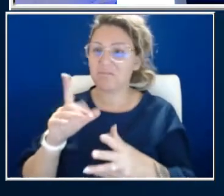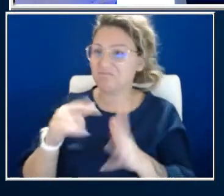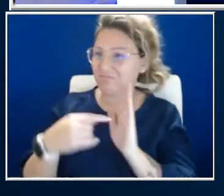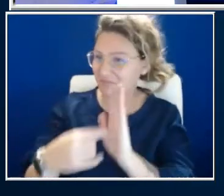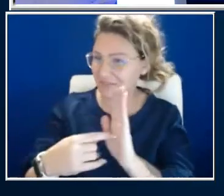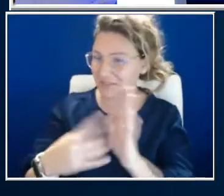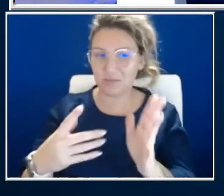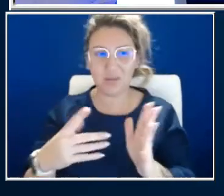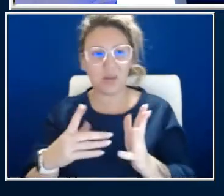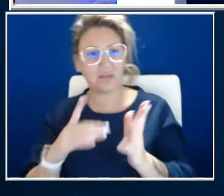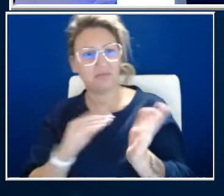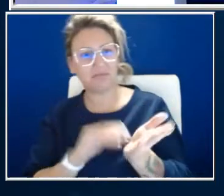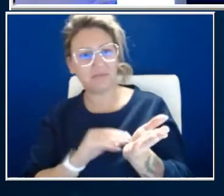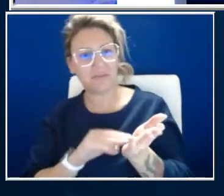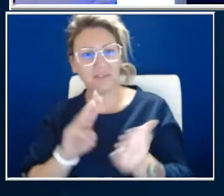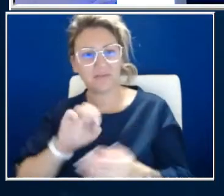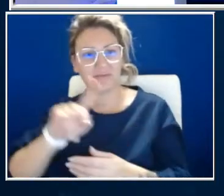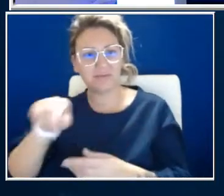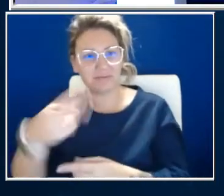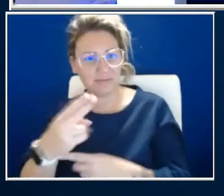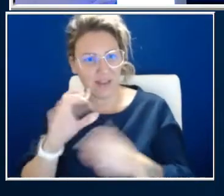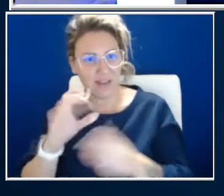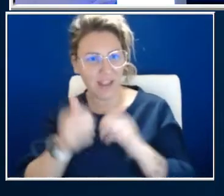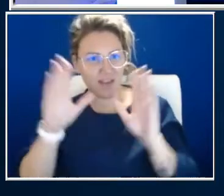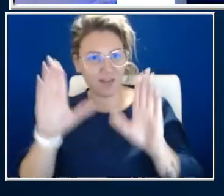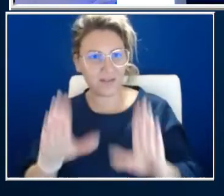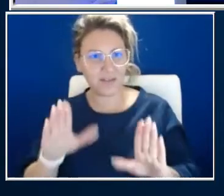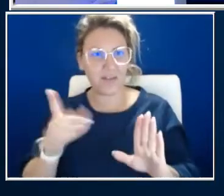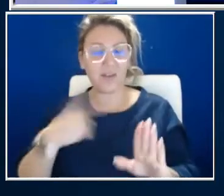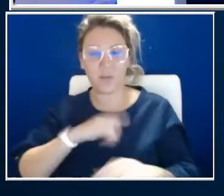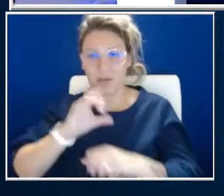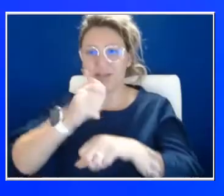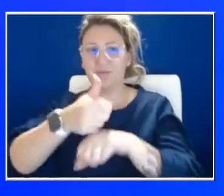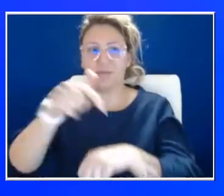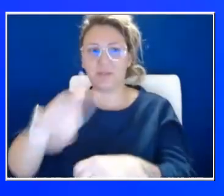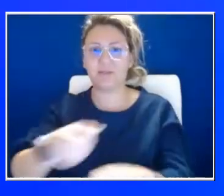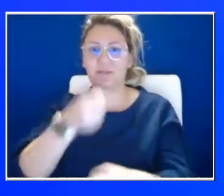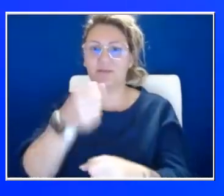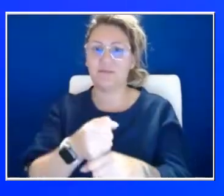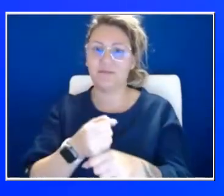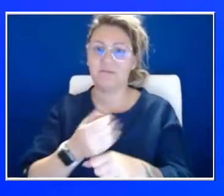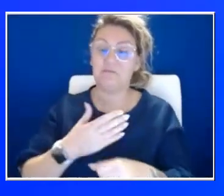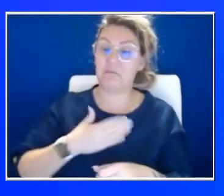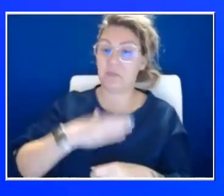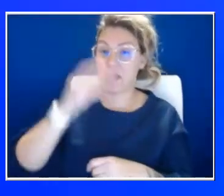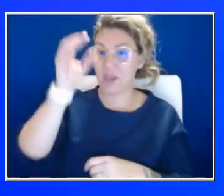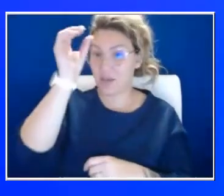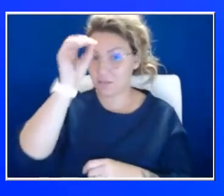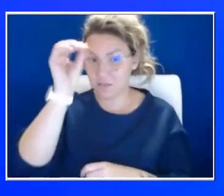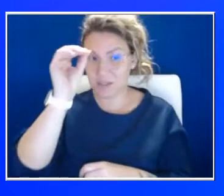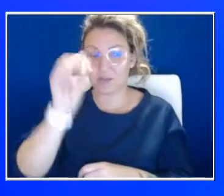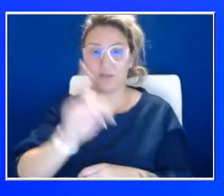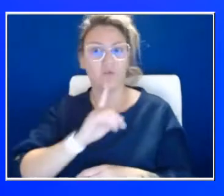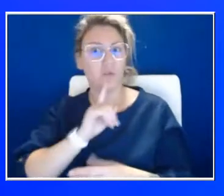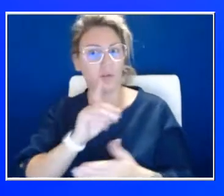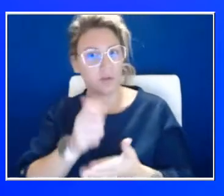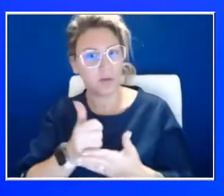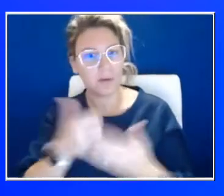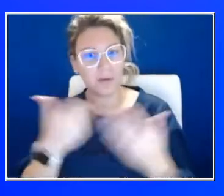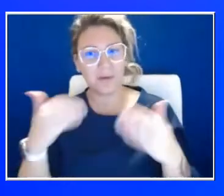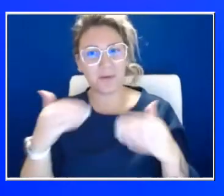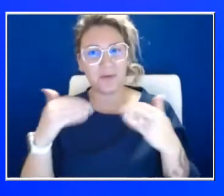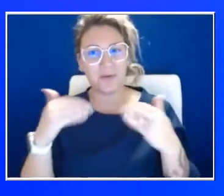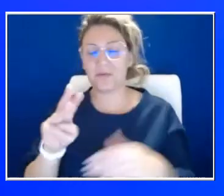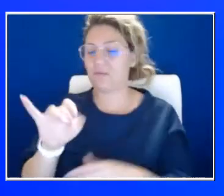We implemented it this year, and it has been, in my opinion, very helpful. What Miles just said